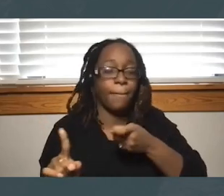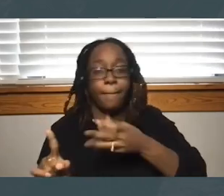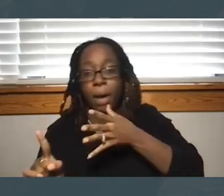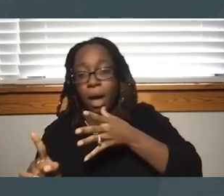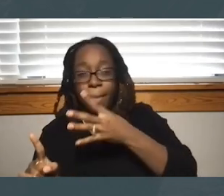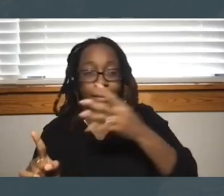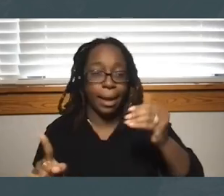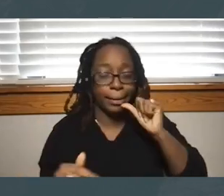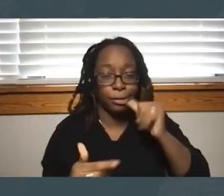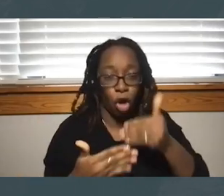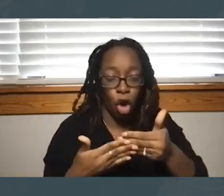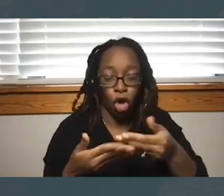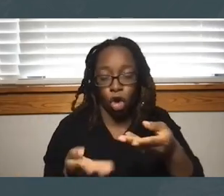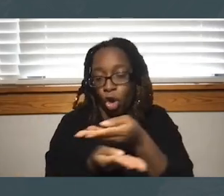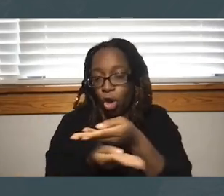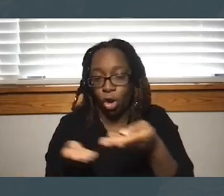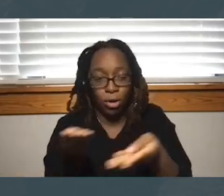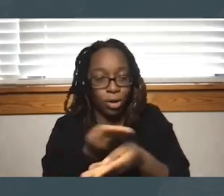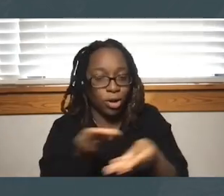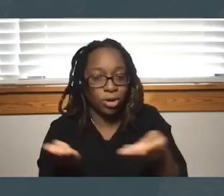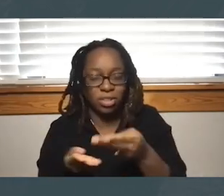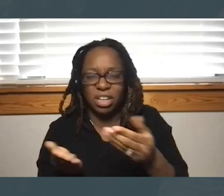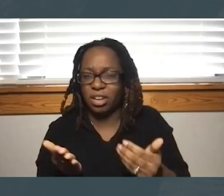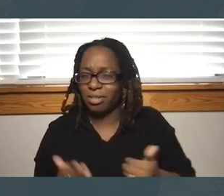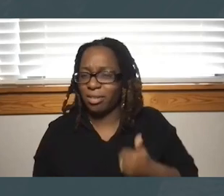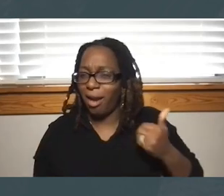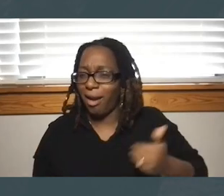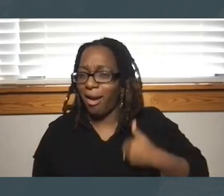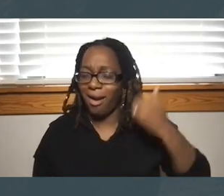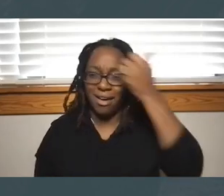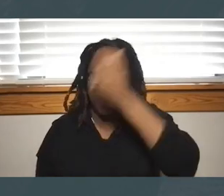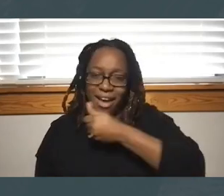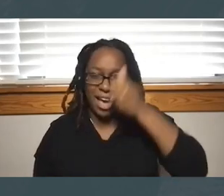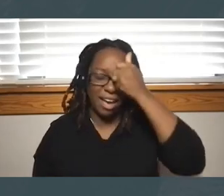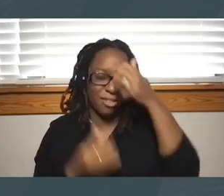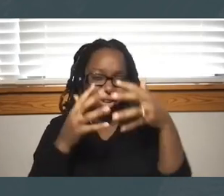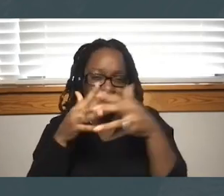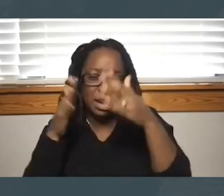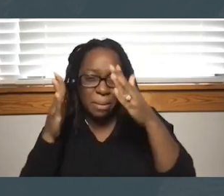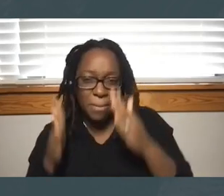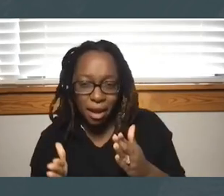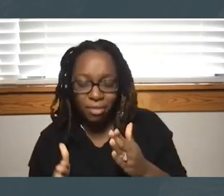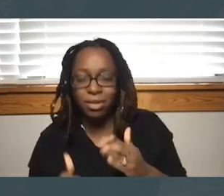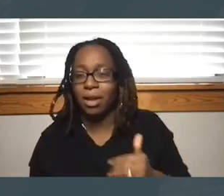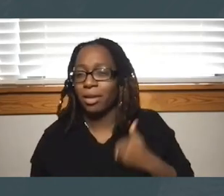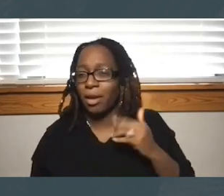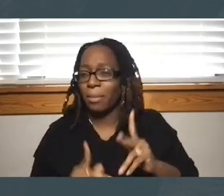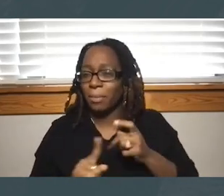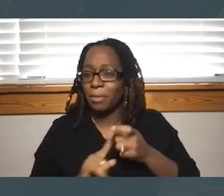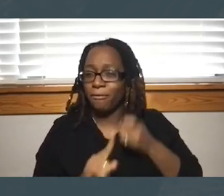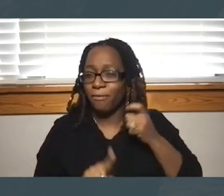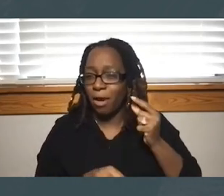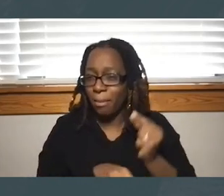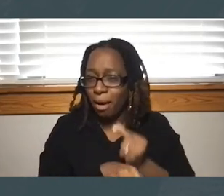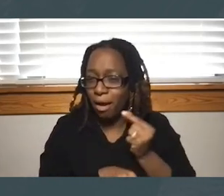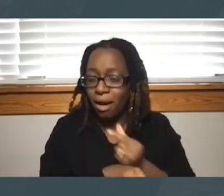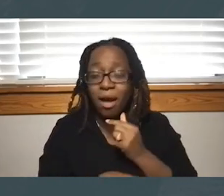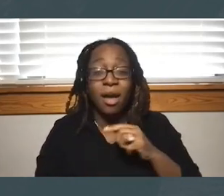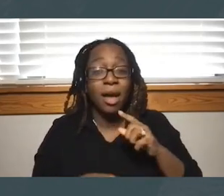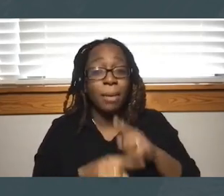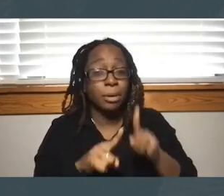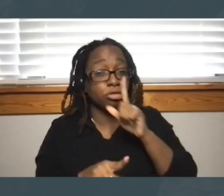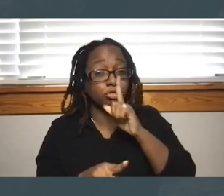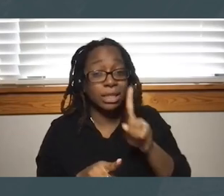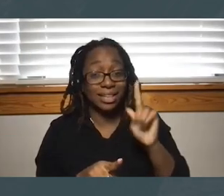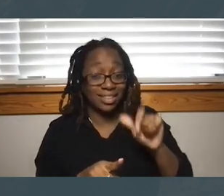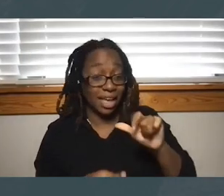know, young Ghanaians and African Americans. Mm-hmm. I mean, part of saying lose your mother is to